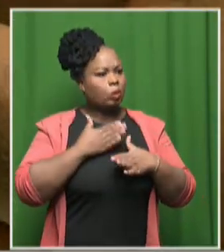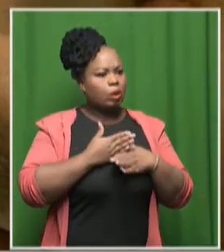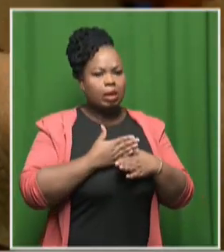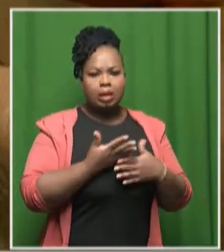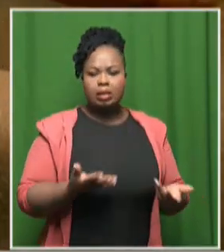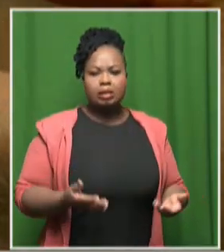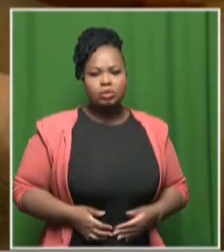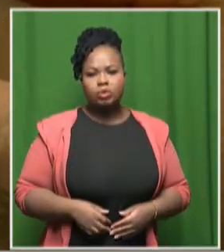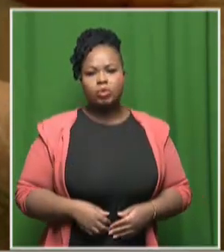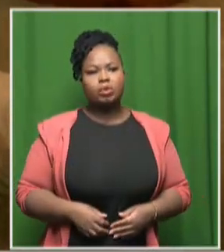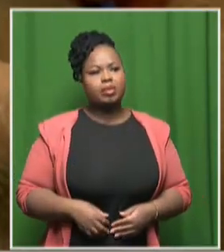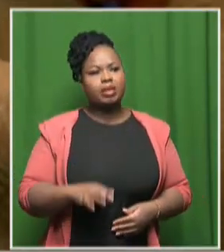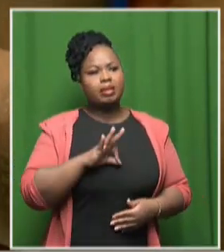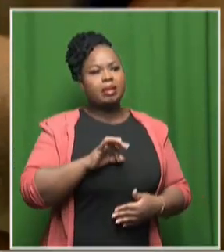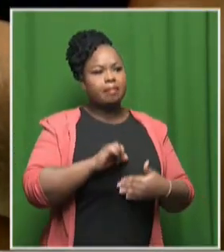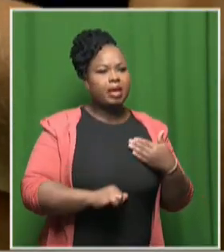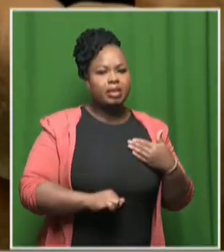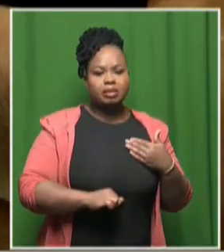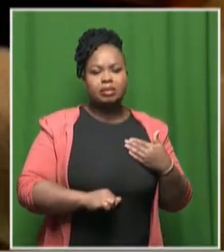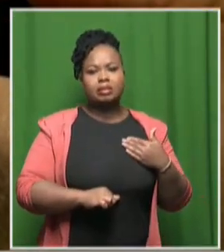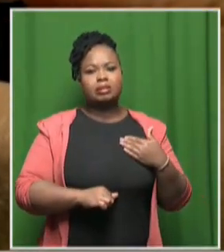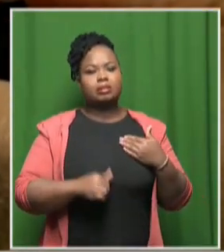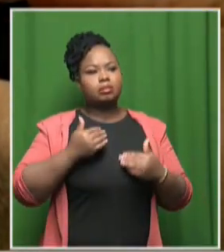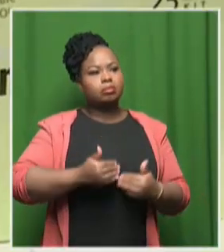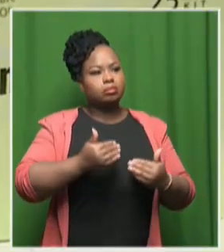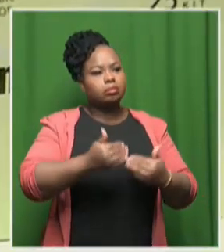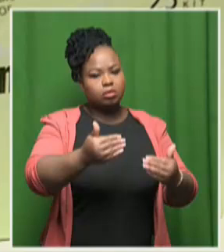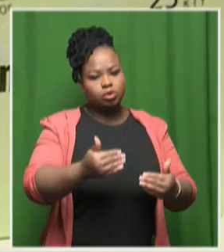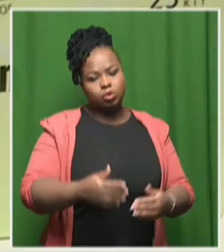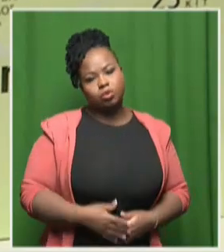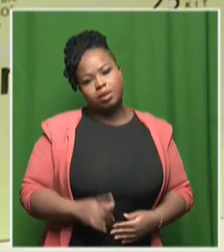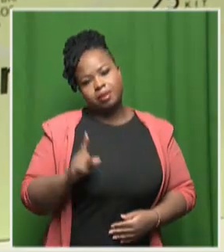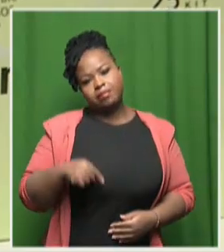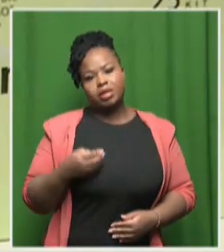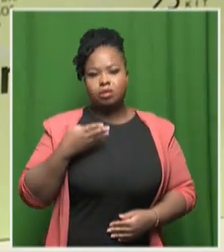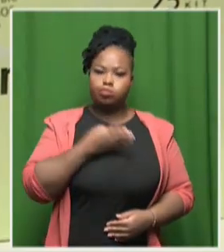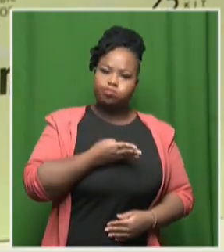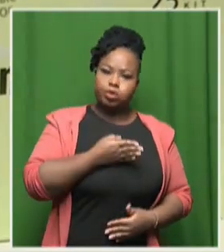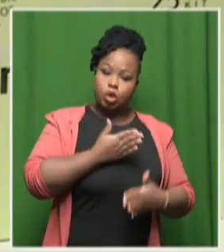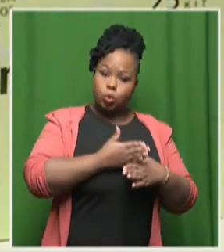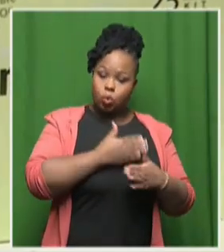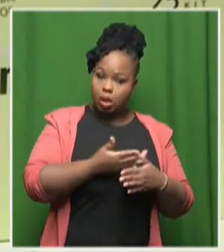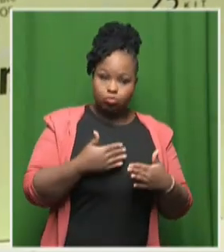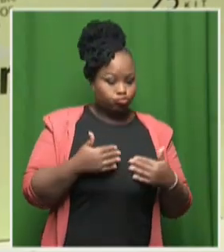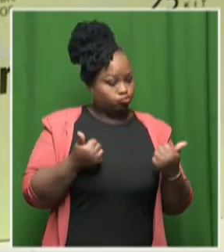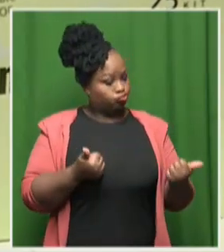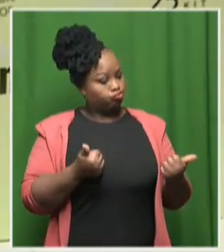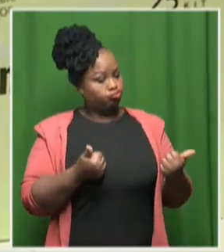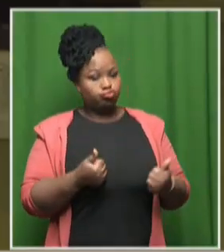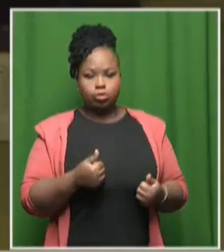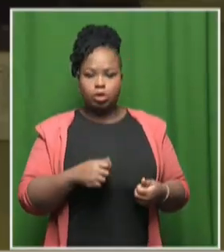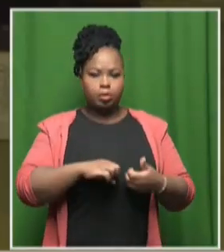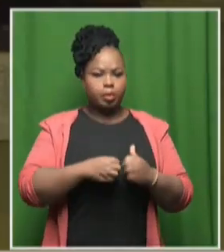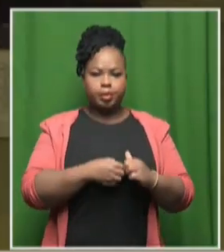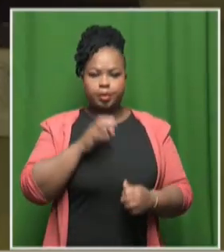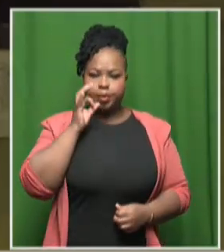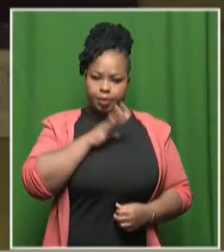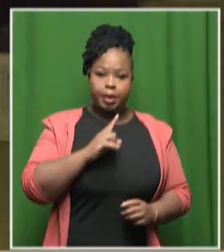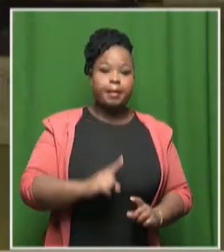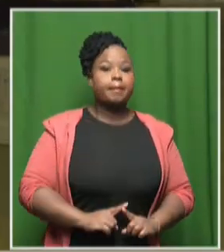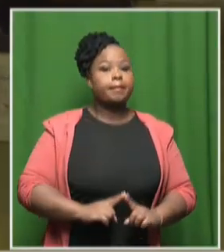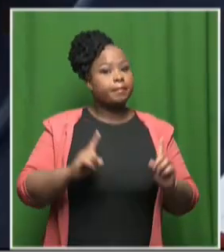every third month or month of work, and we are saying they need to be able to be at work, and if they are well and doing well. But all of this is done